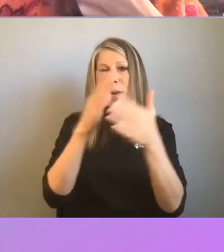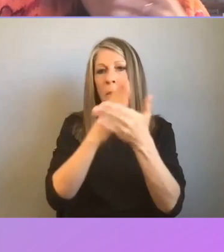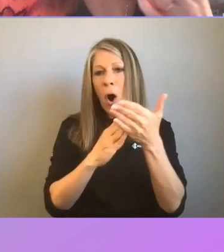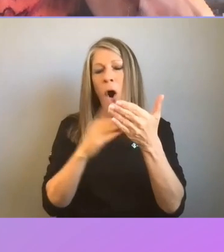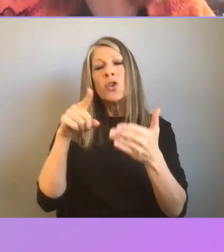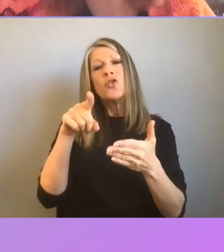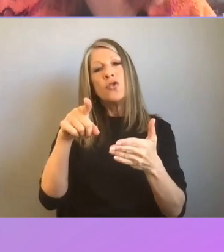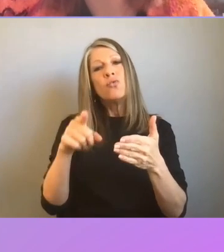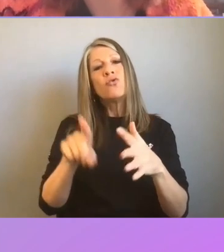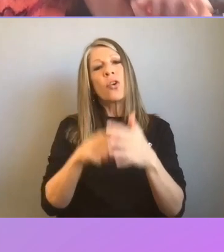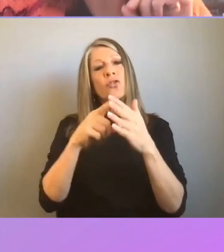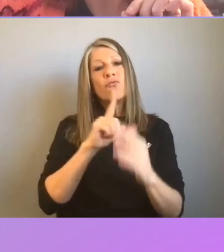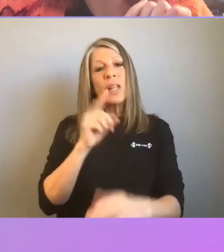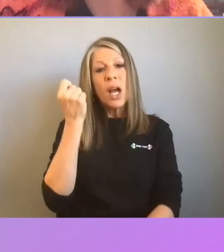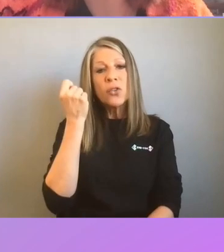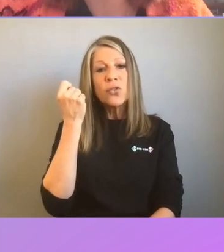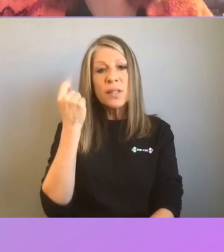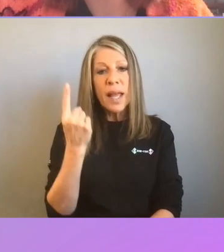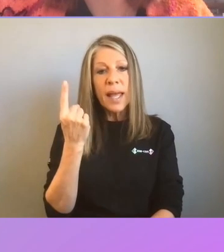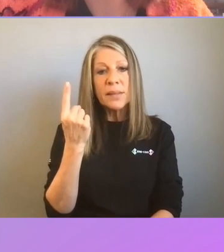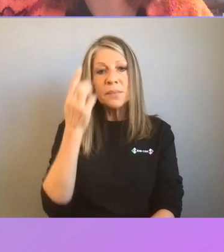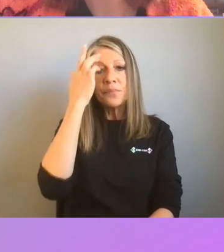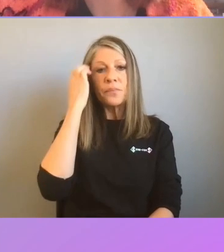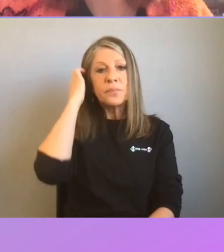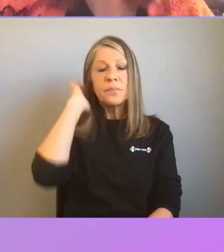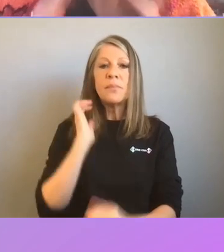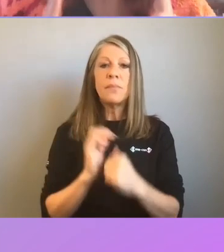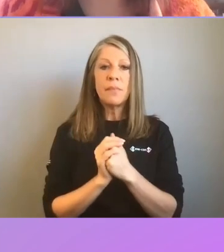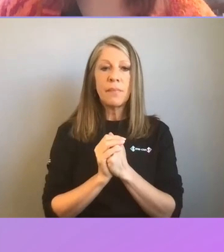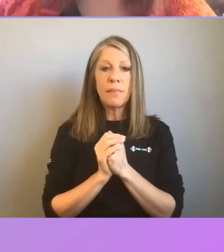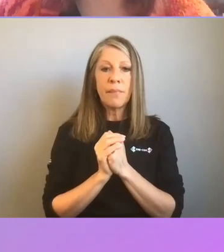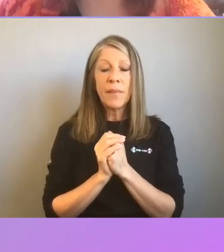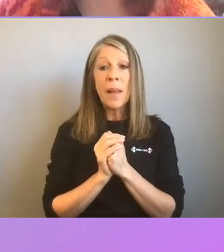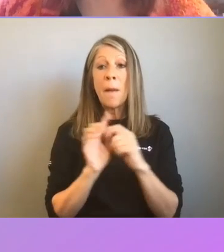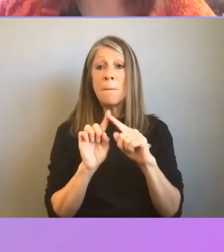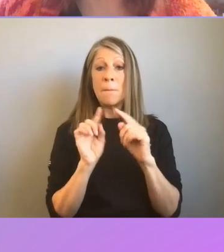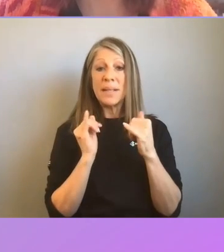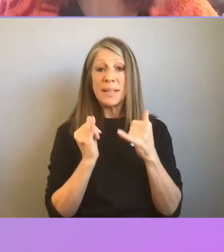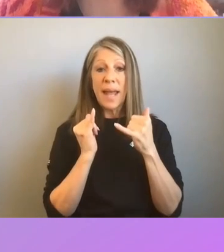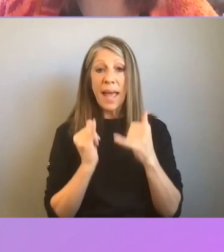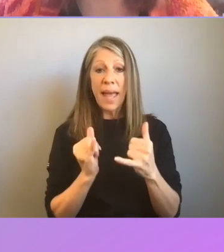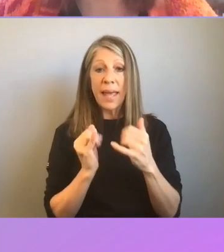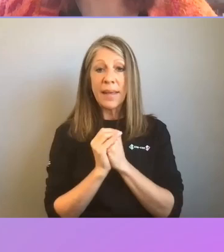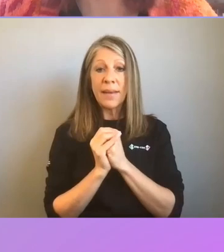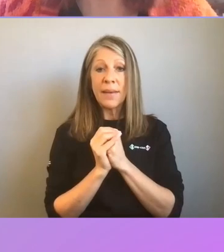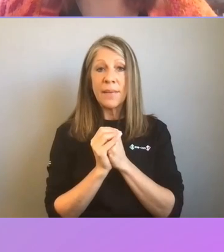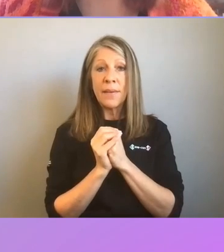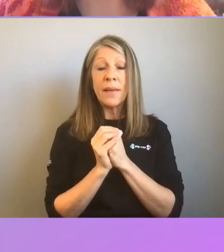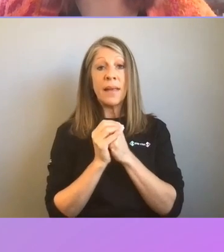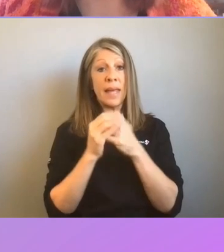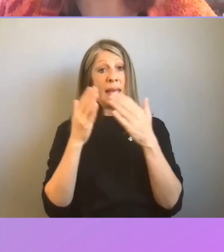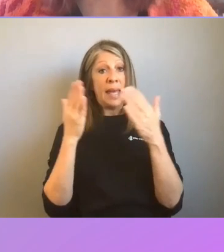to understanding the contextual needs of users. But today, here